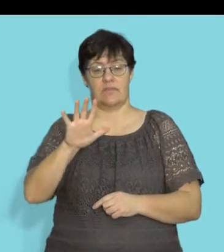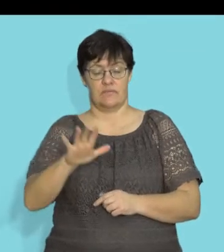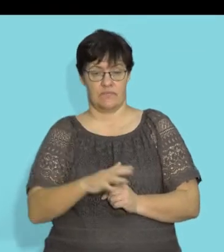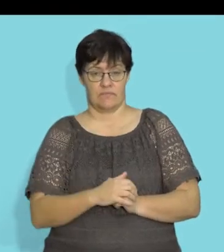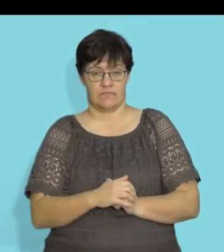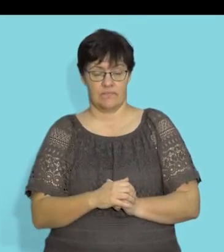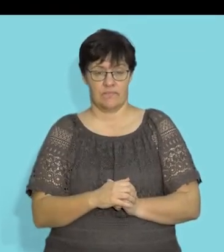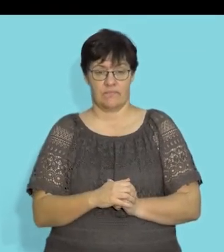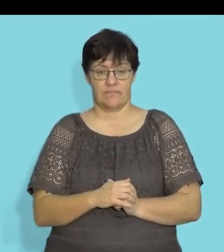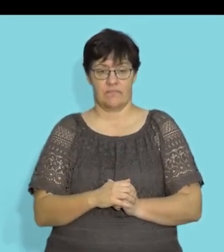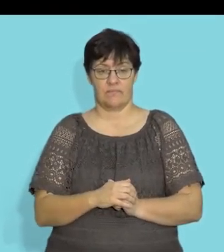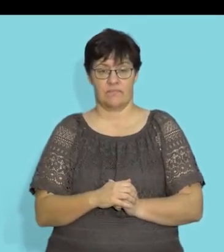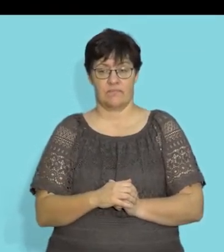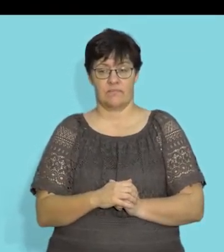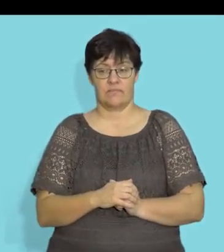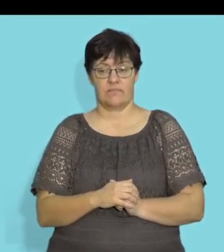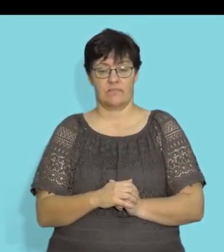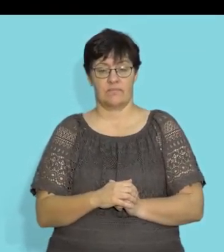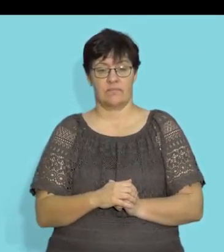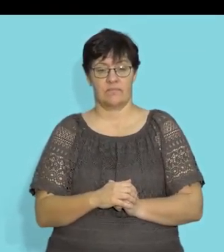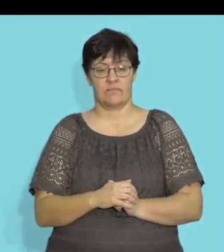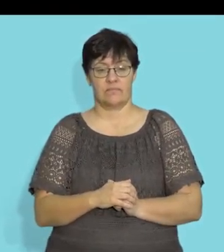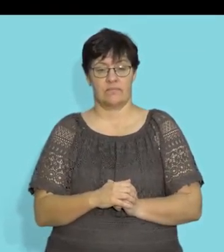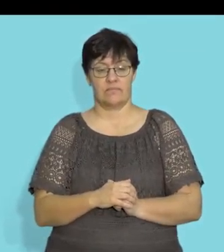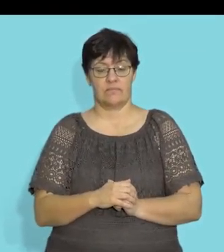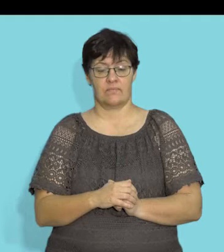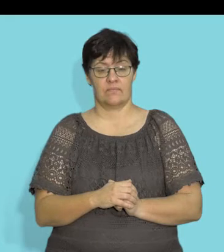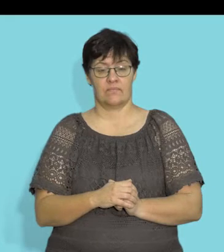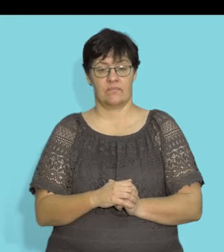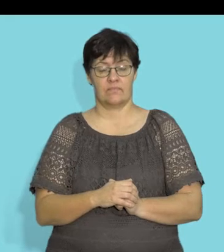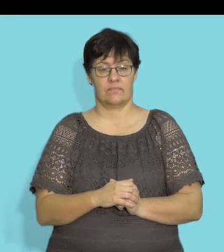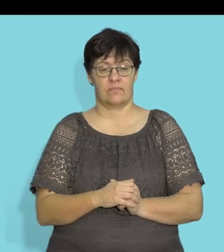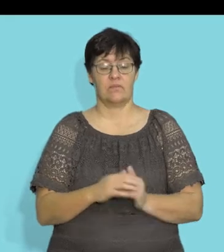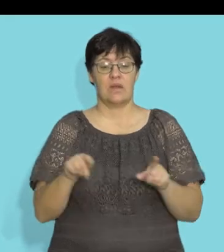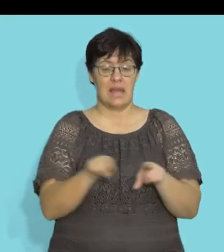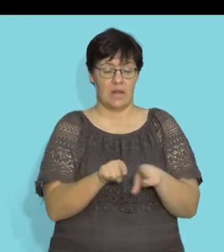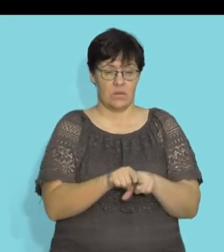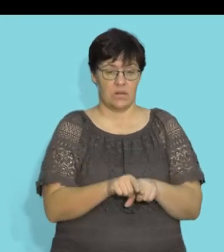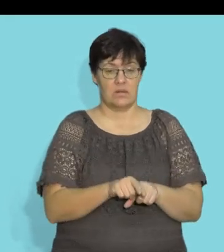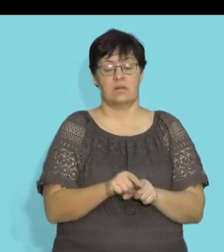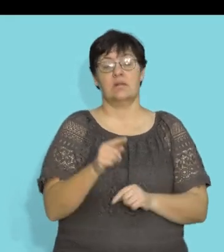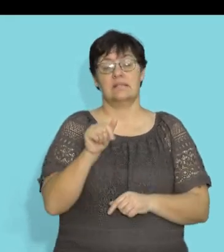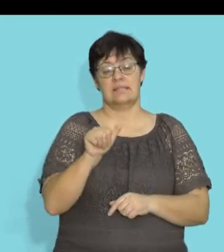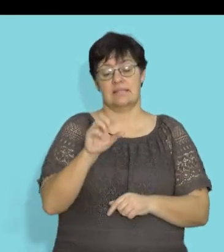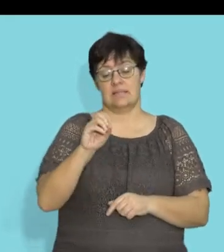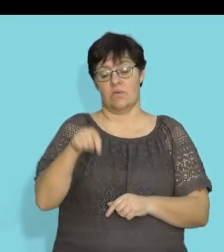60,75. So the sum to infinity is equal to